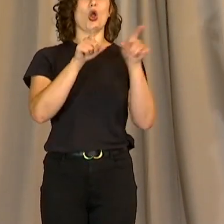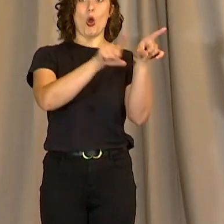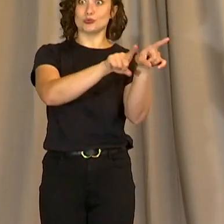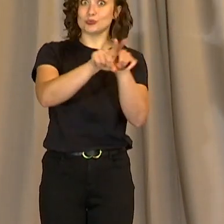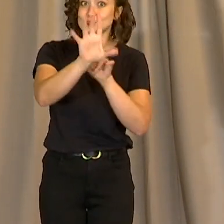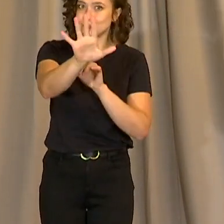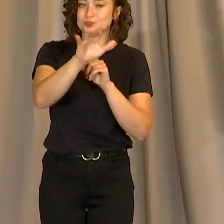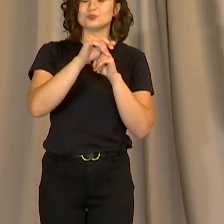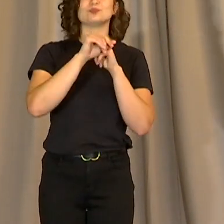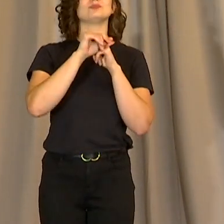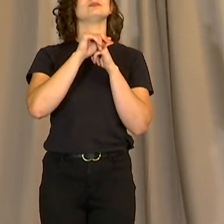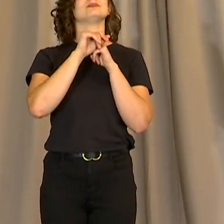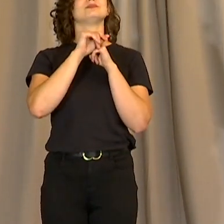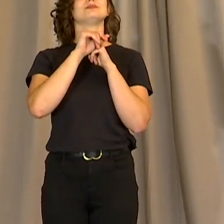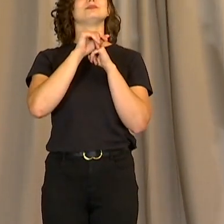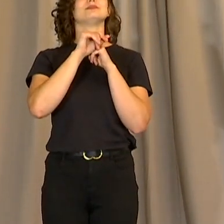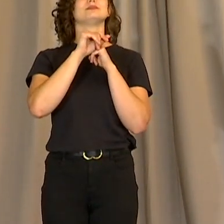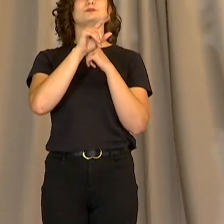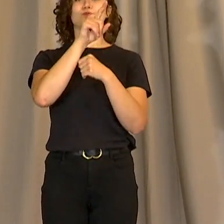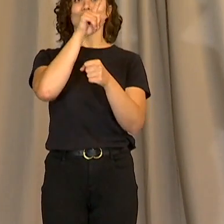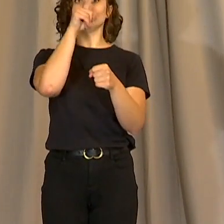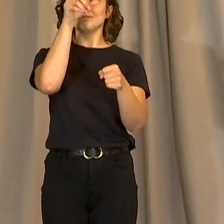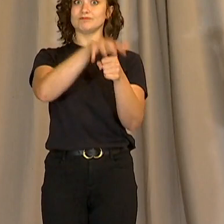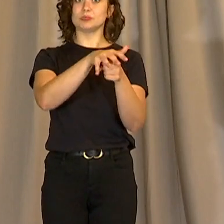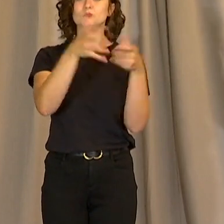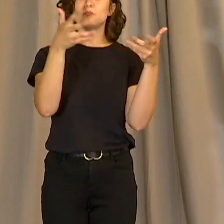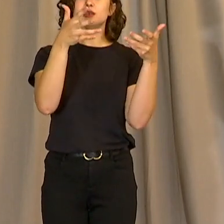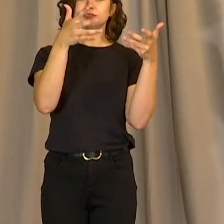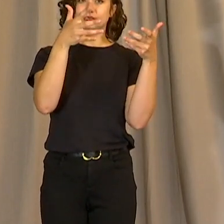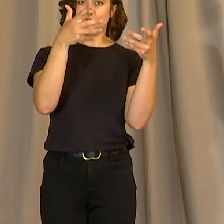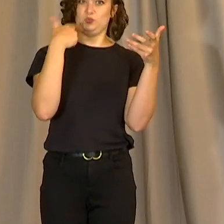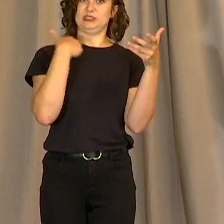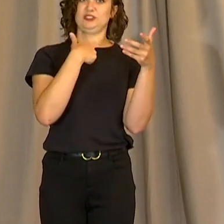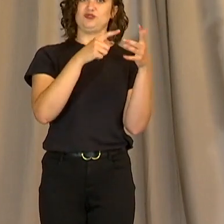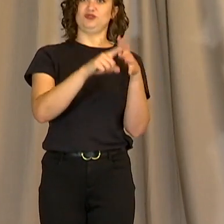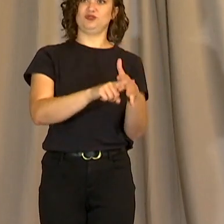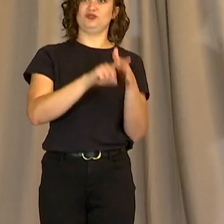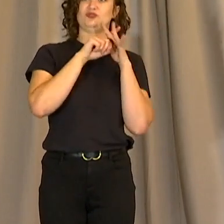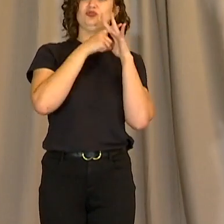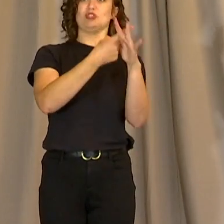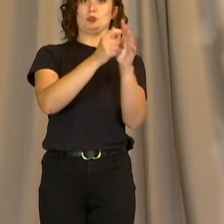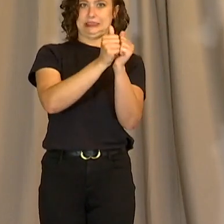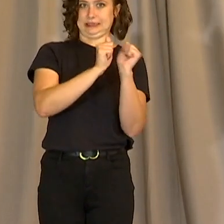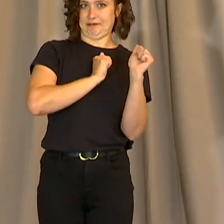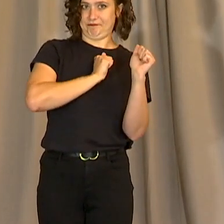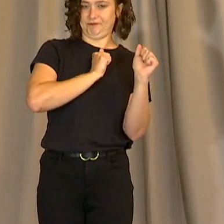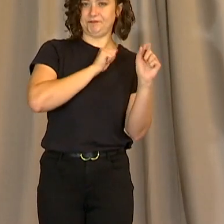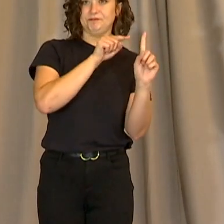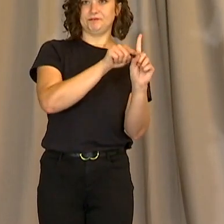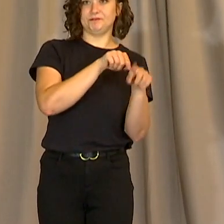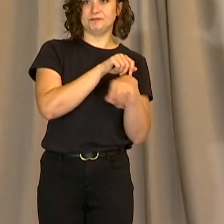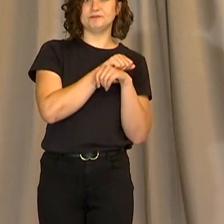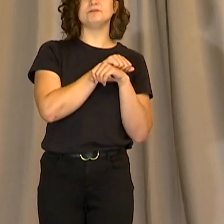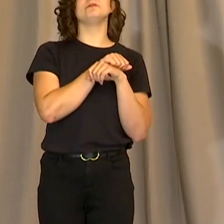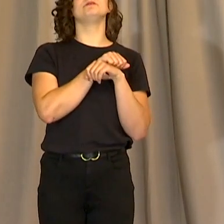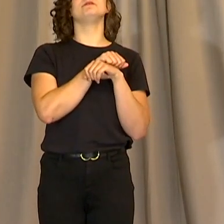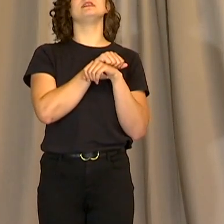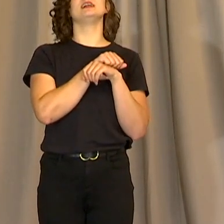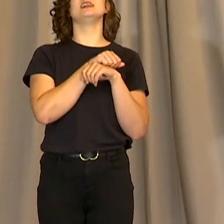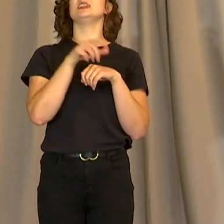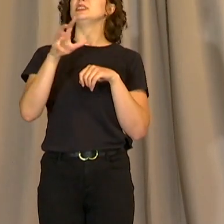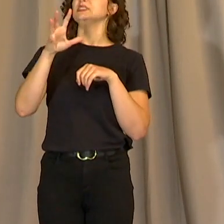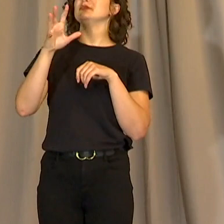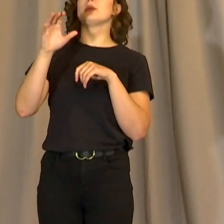also making sure that we start with self. Yolanda C. Ruiz talks about the archaeology of